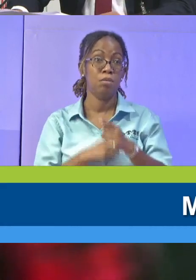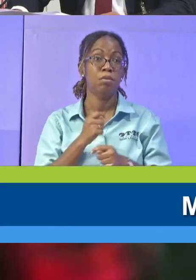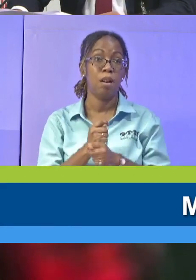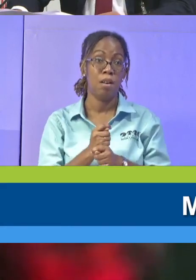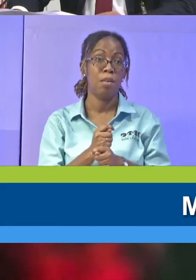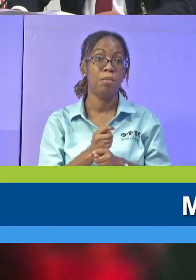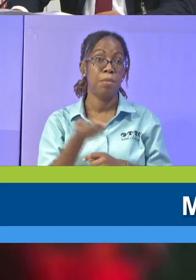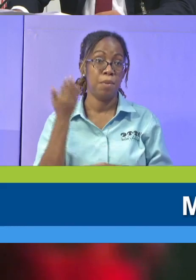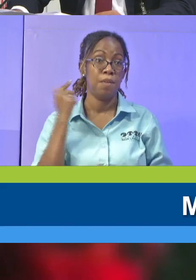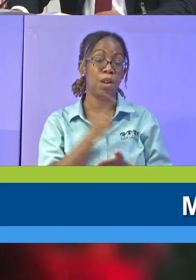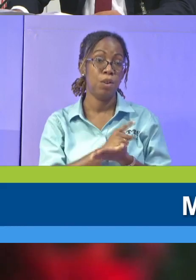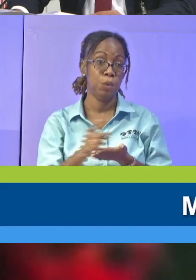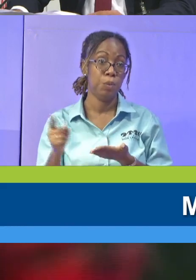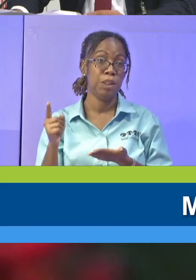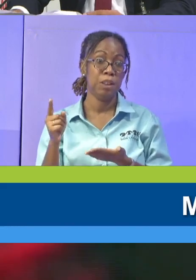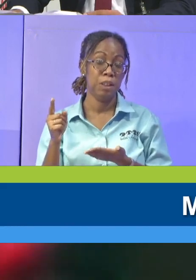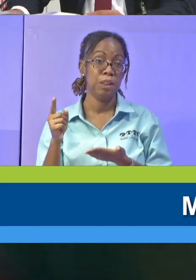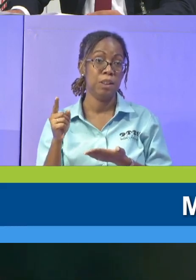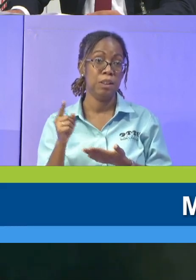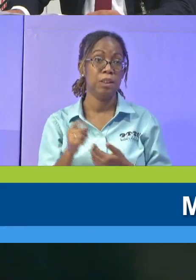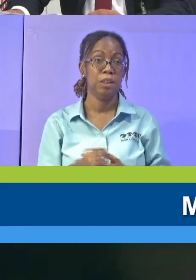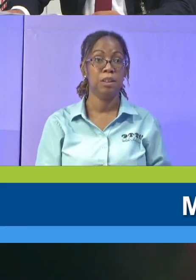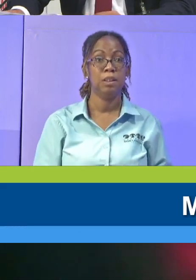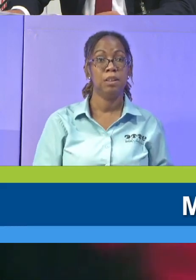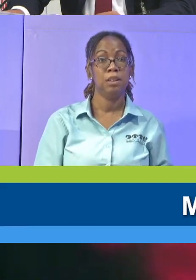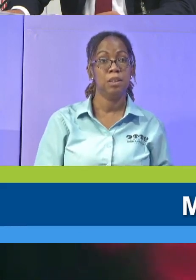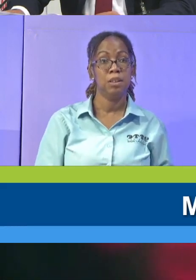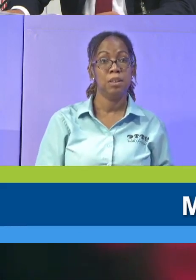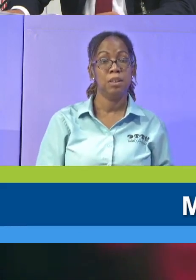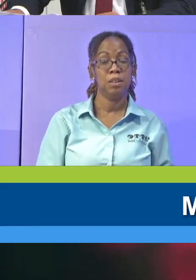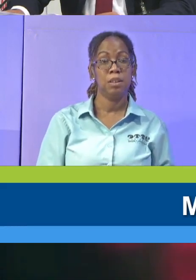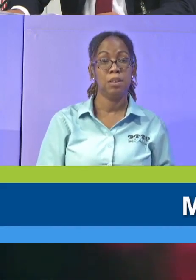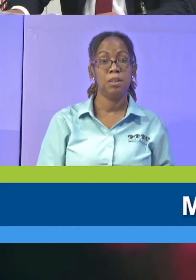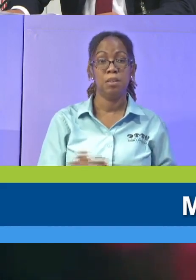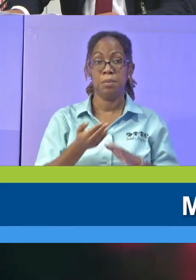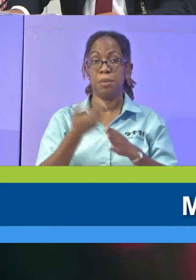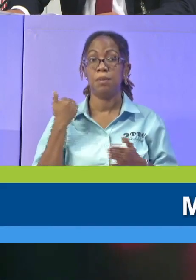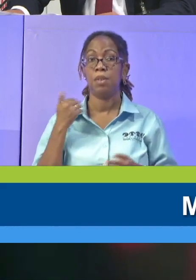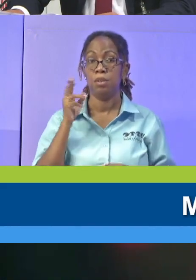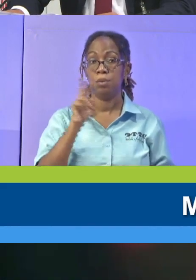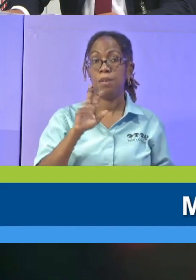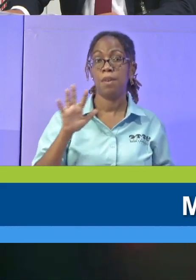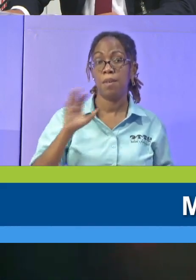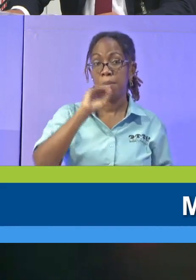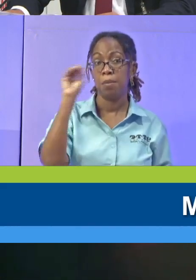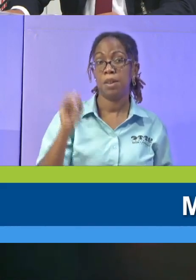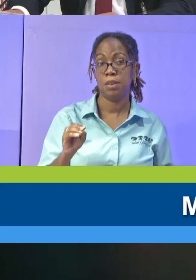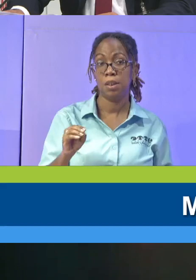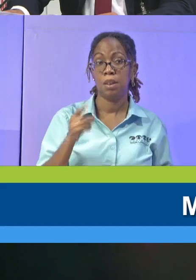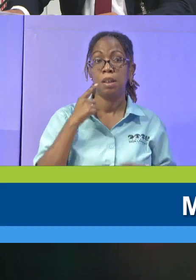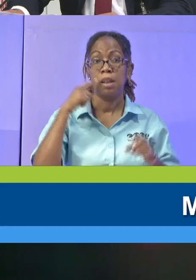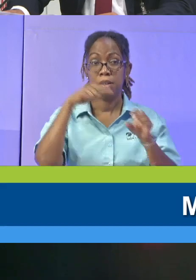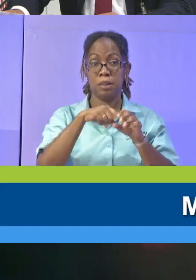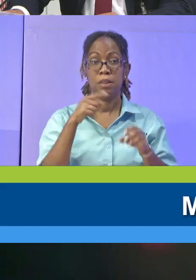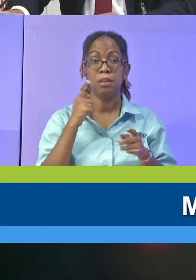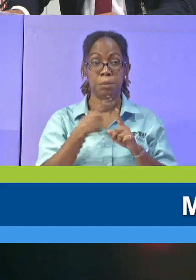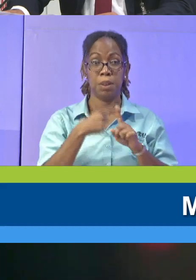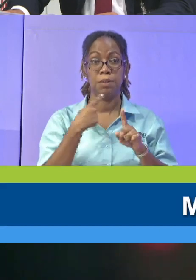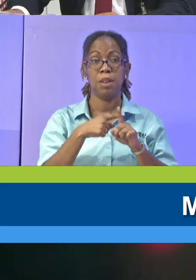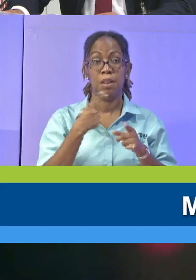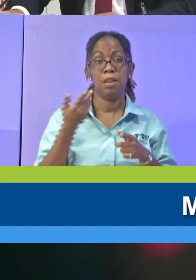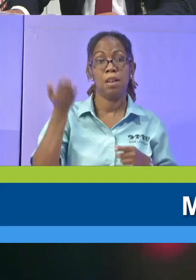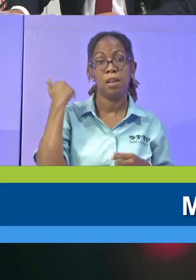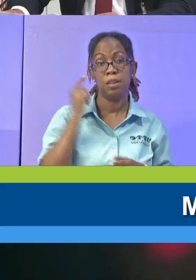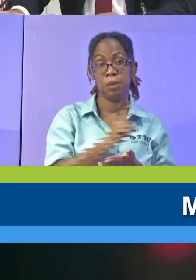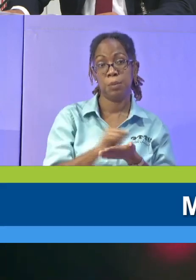week. A little over 2 weeks ago, Omicron accounted for 25% of the sequences so far, and last week of samples